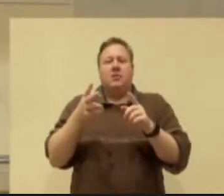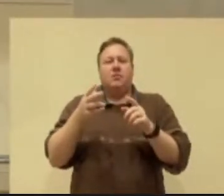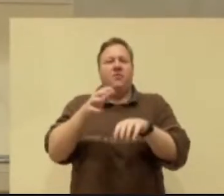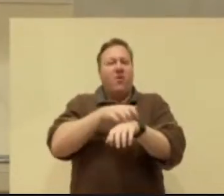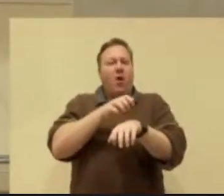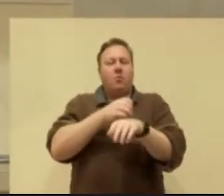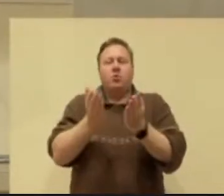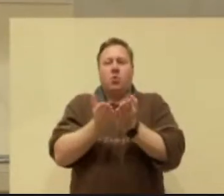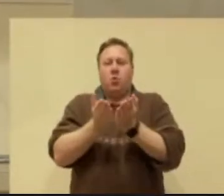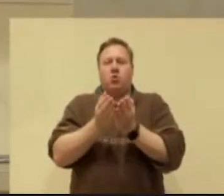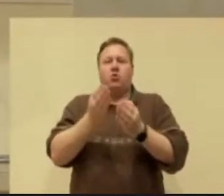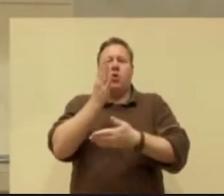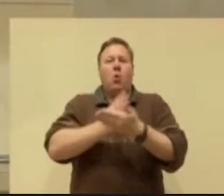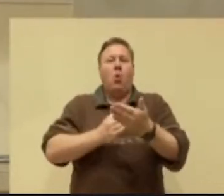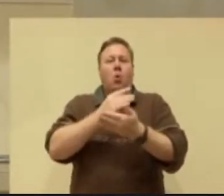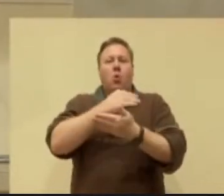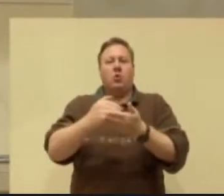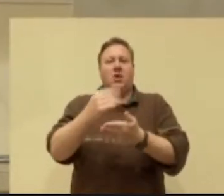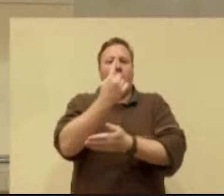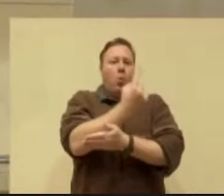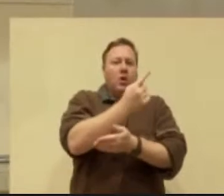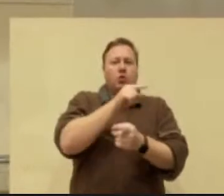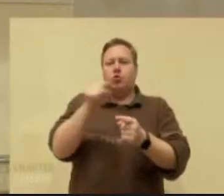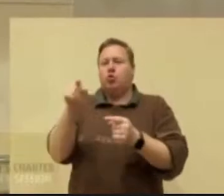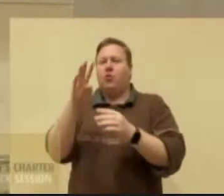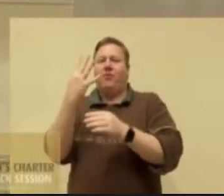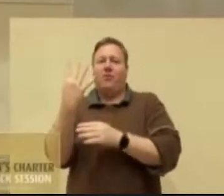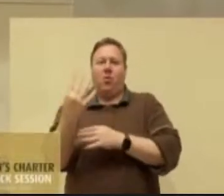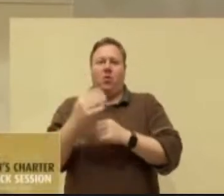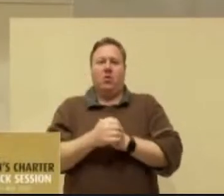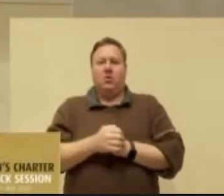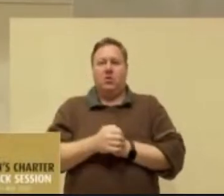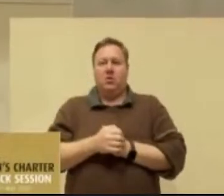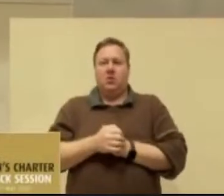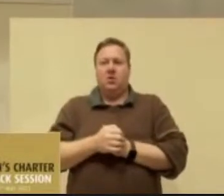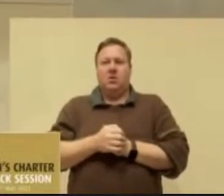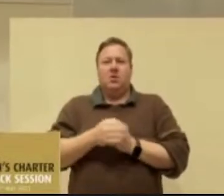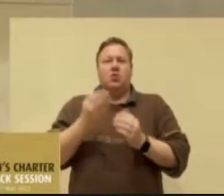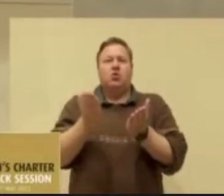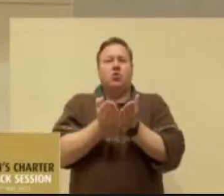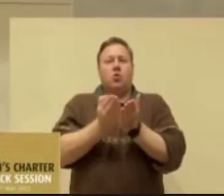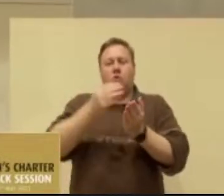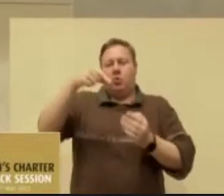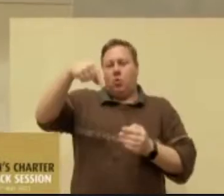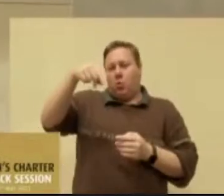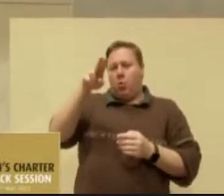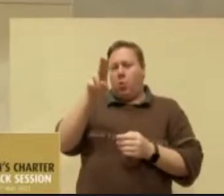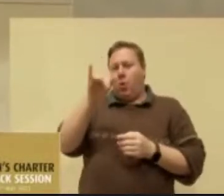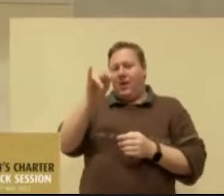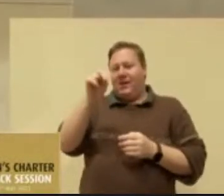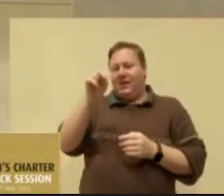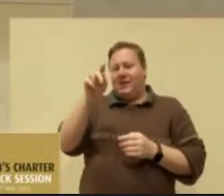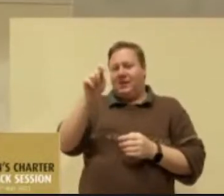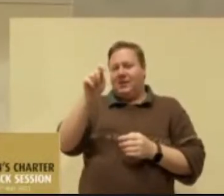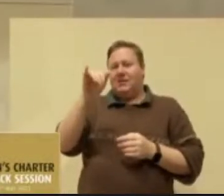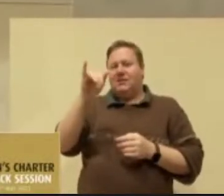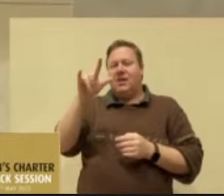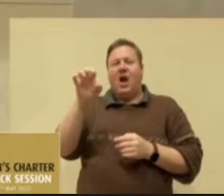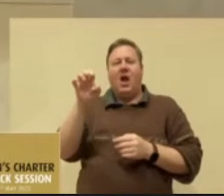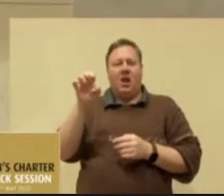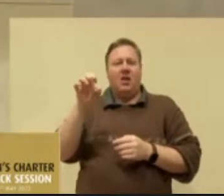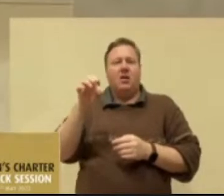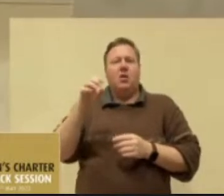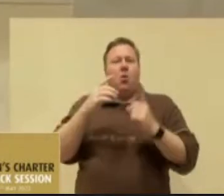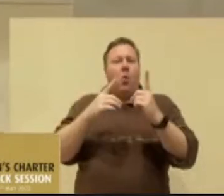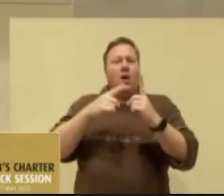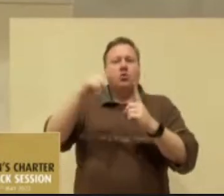four and for those schools that are in quintile one up to three that's that's the lowest poverty ranked schools